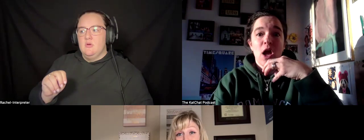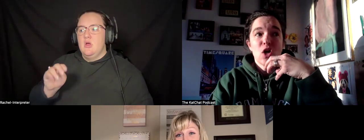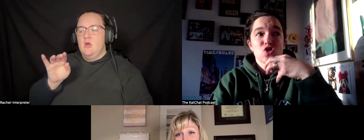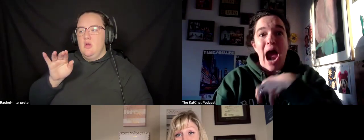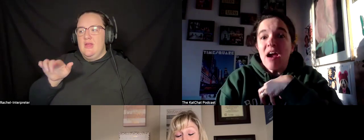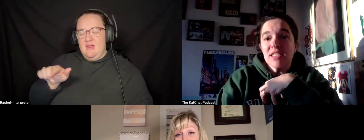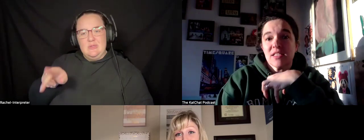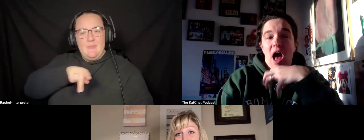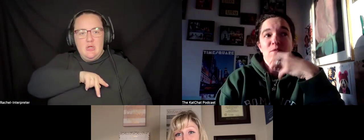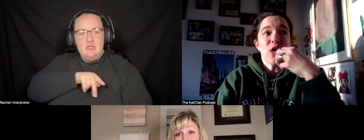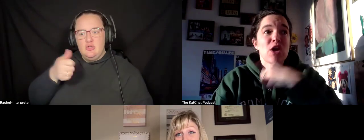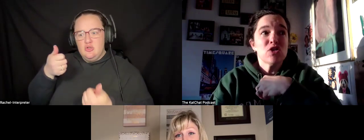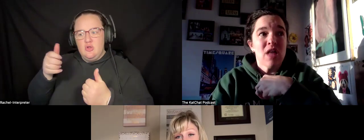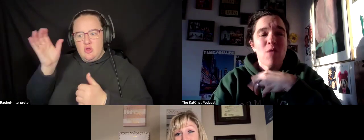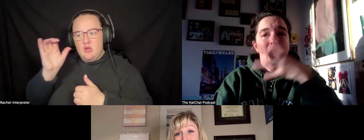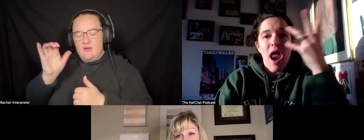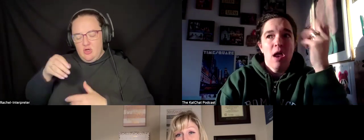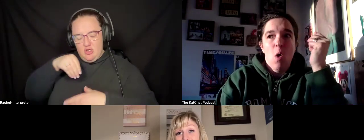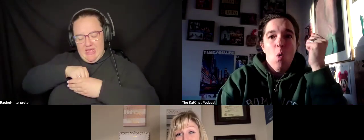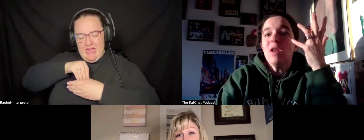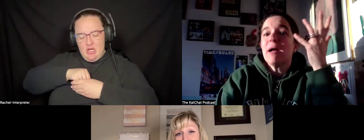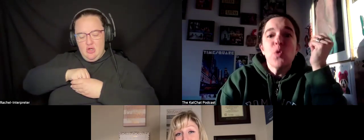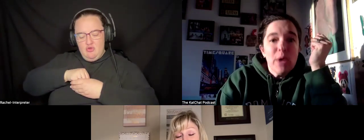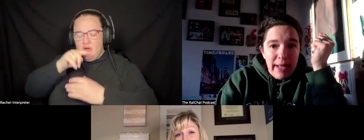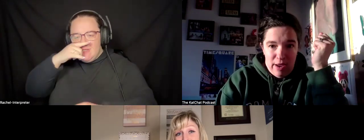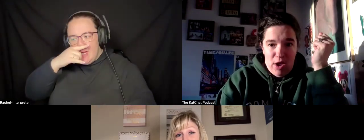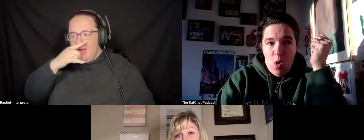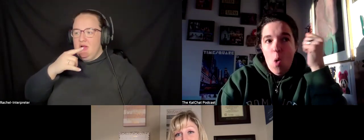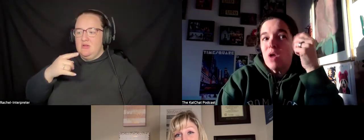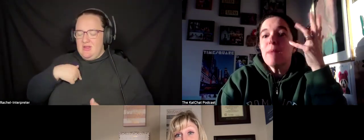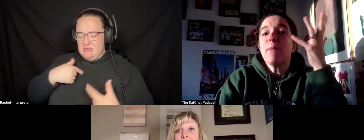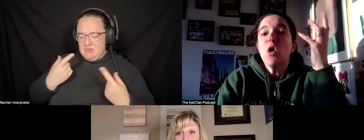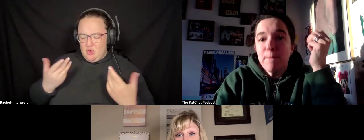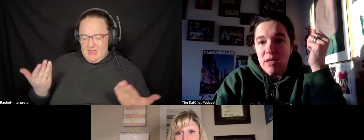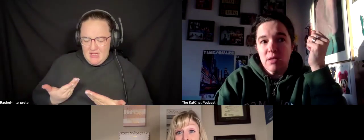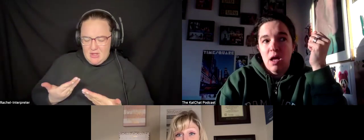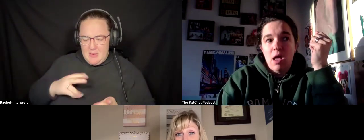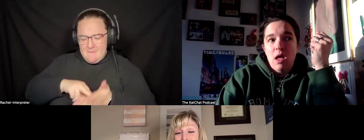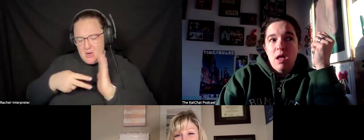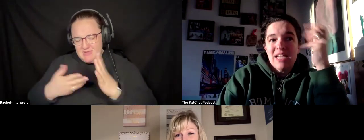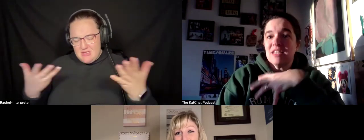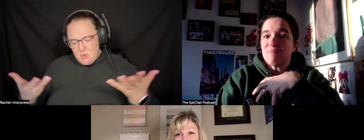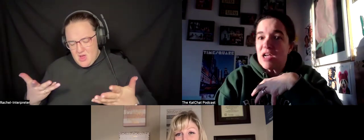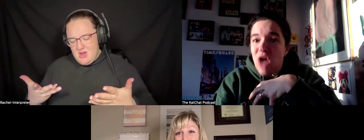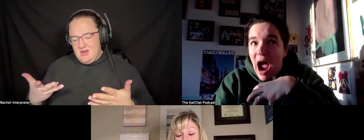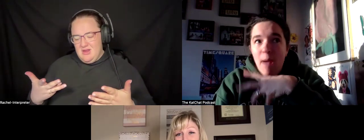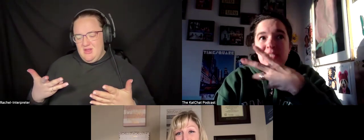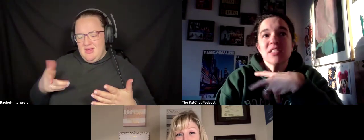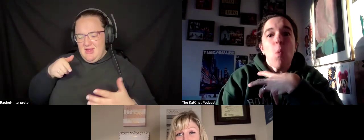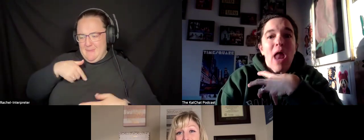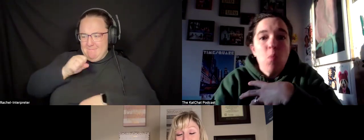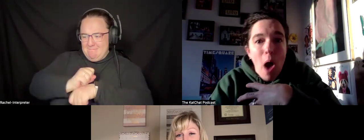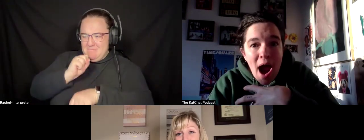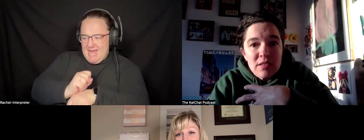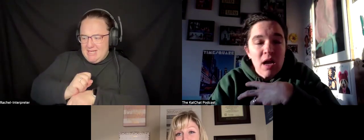the child stuff. You're into stuff. Okay, what am I doing here? What's my purpose? Is that my job? Is